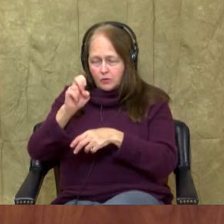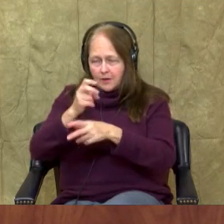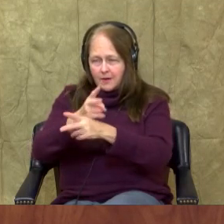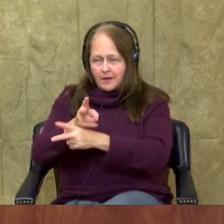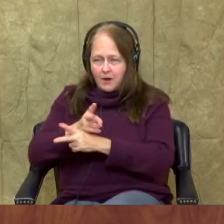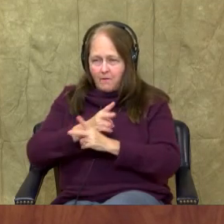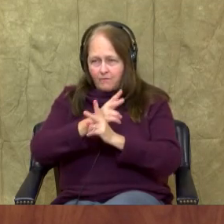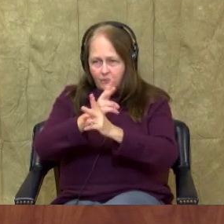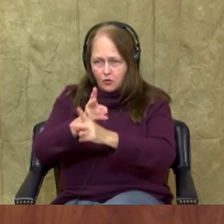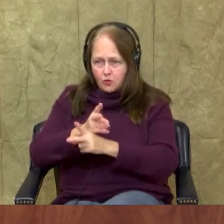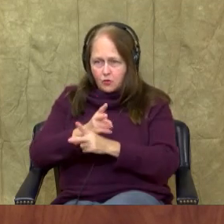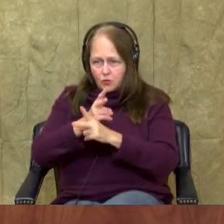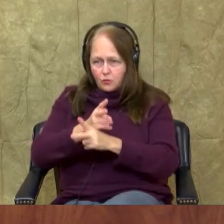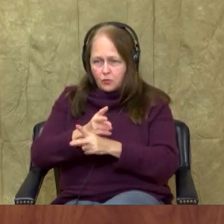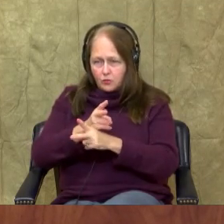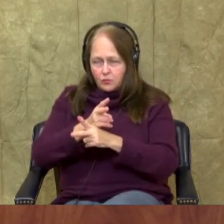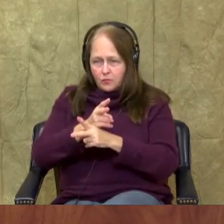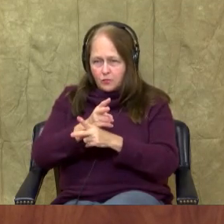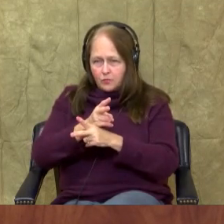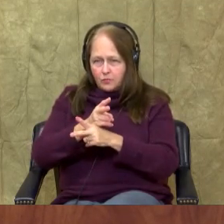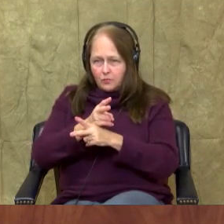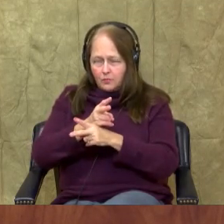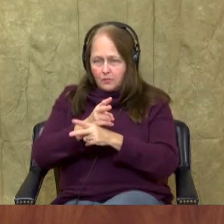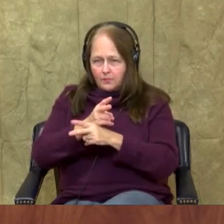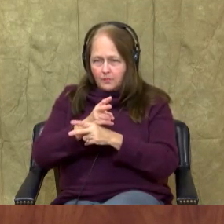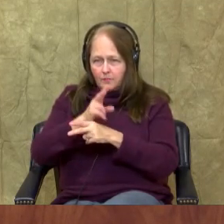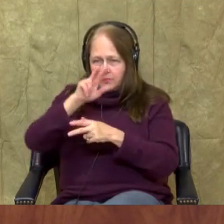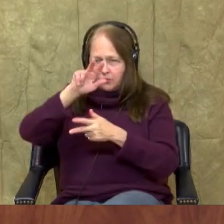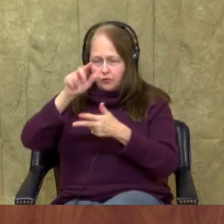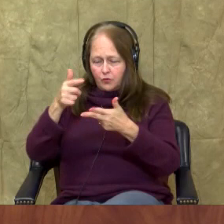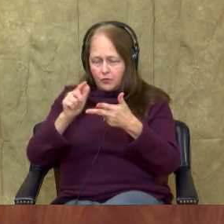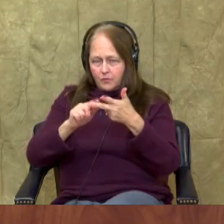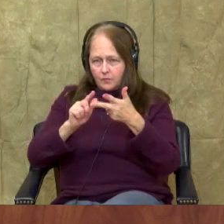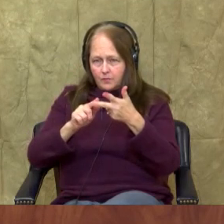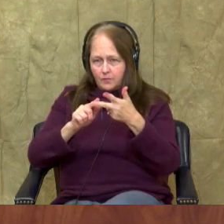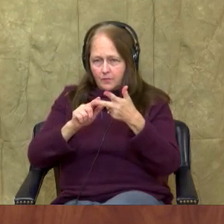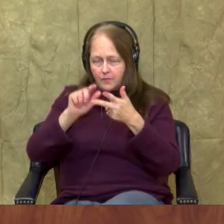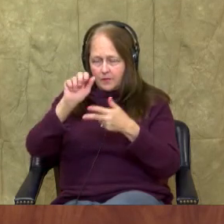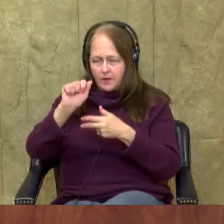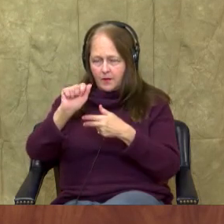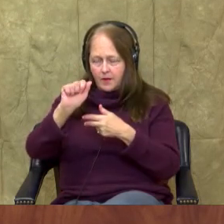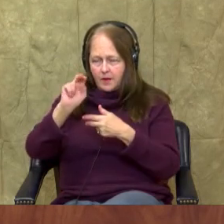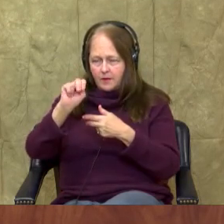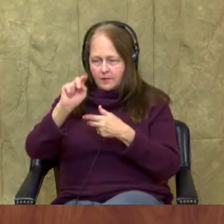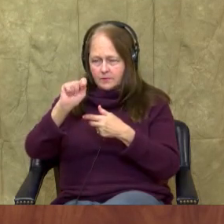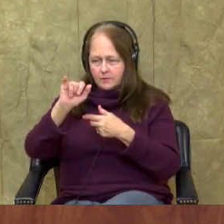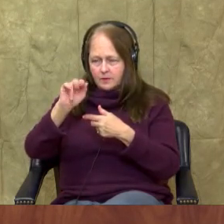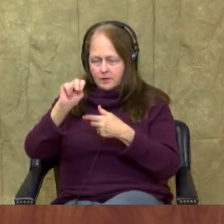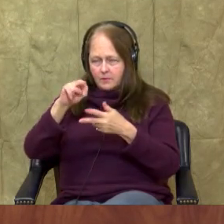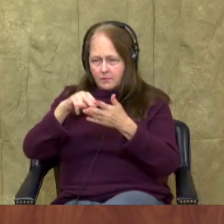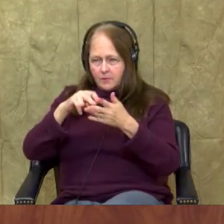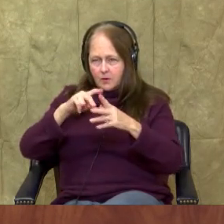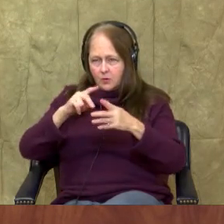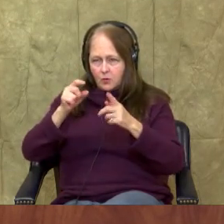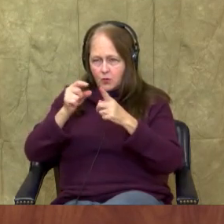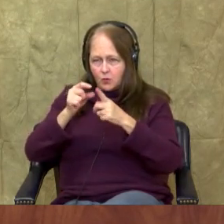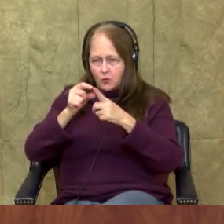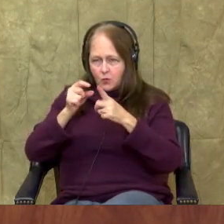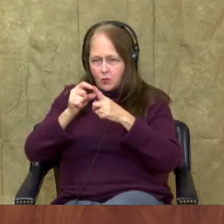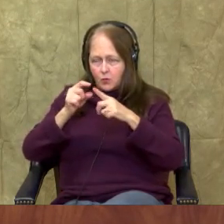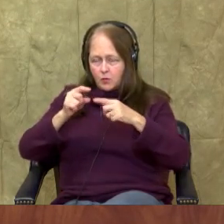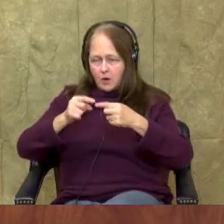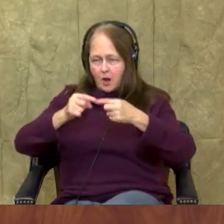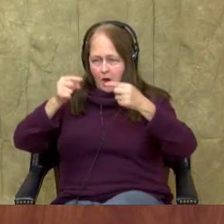have synonyms in that sentence. The third strategy is antonym, which means that the word meaning